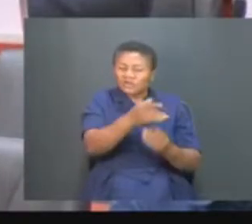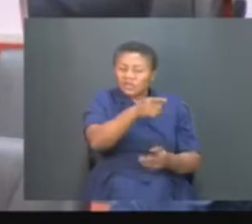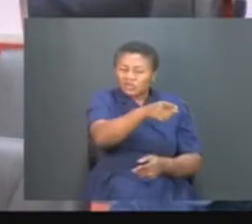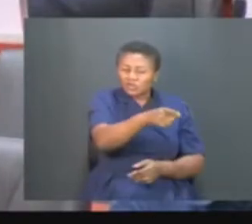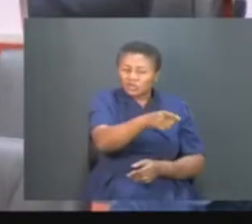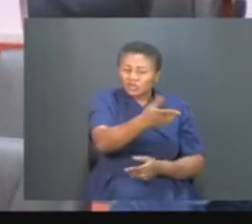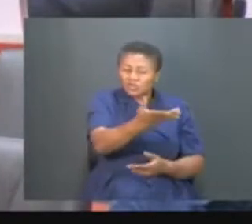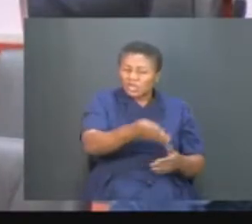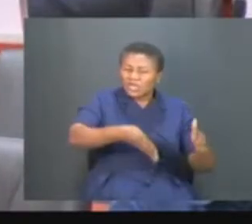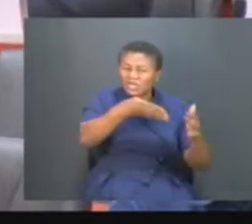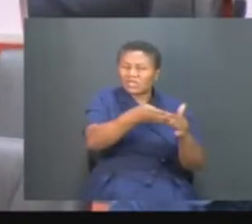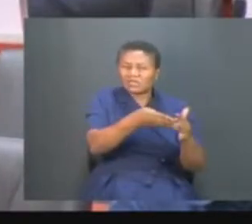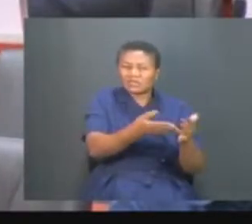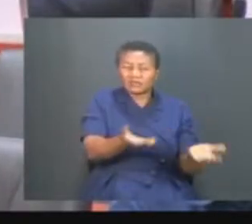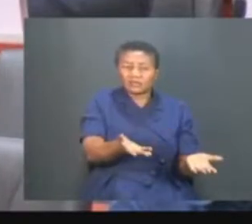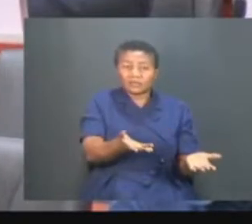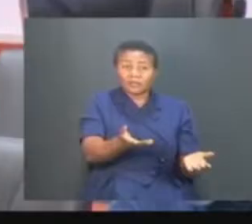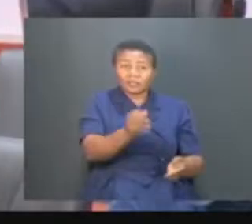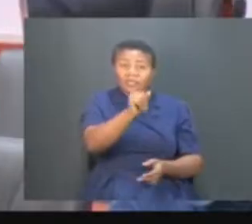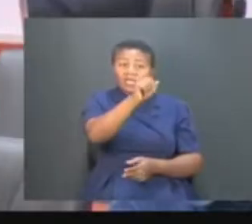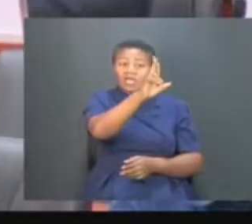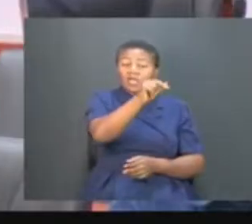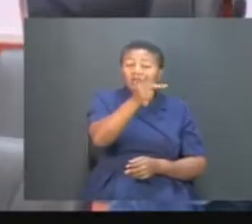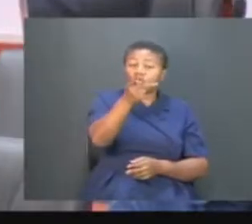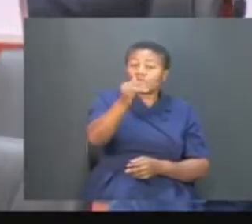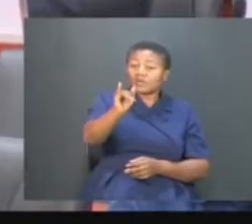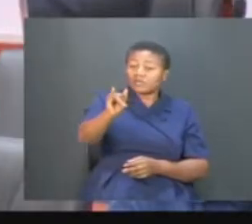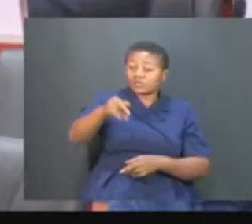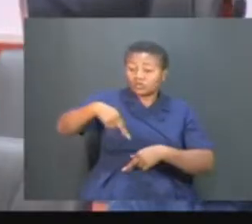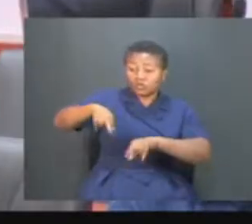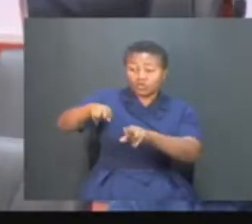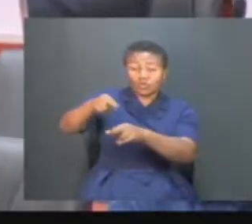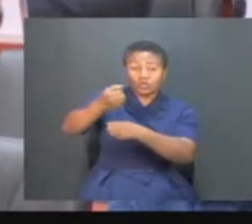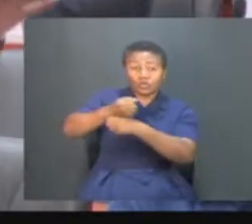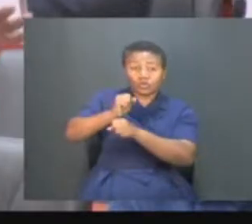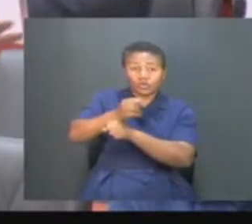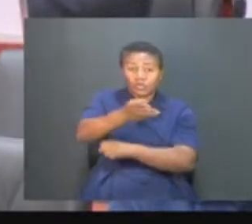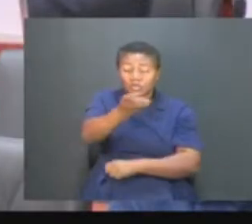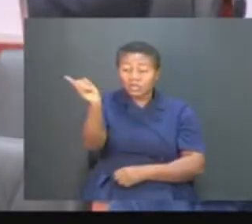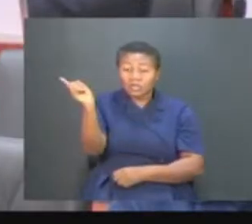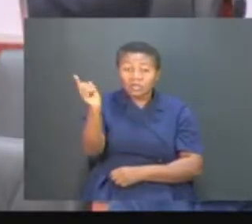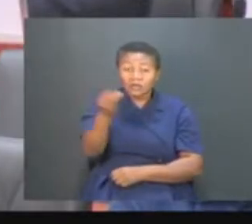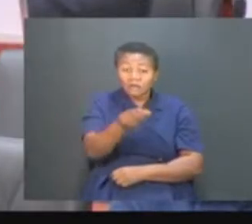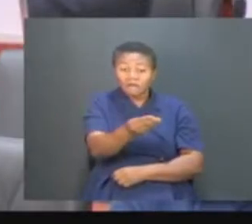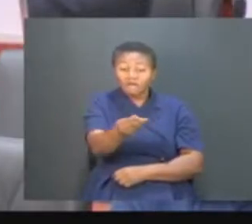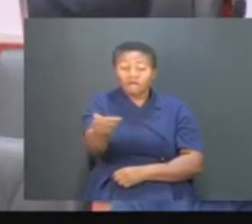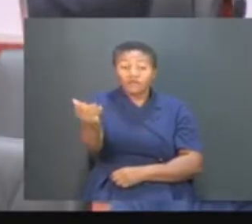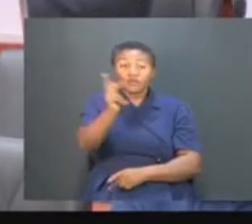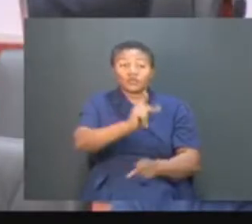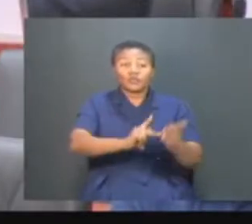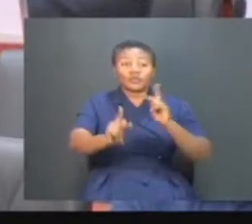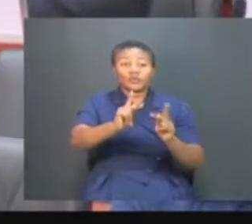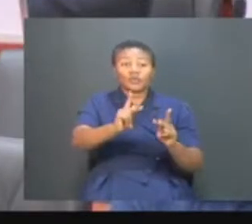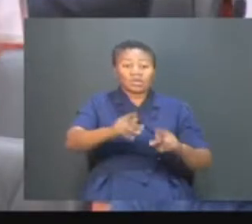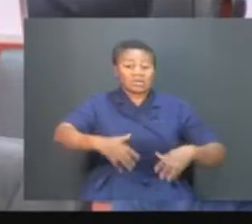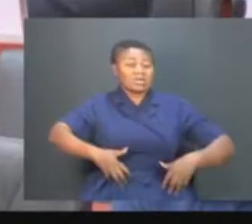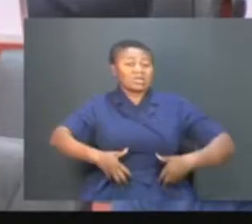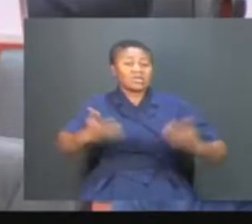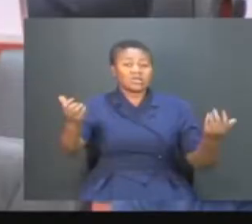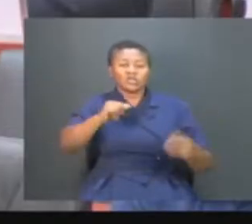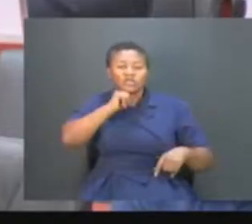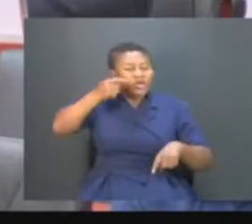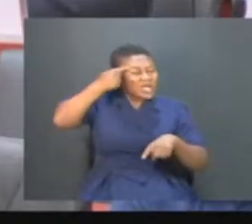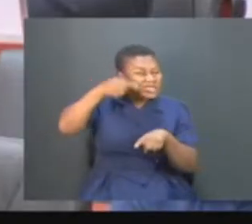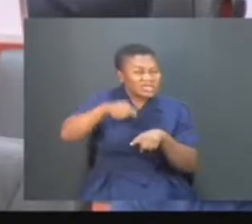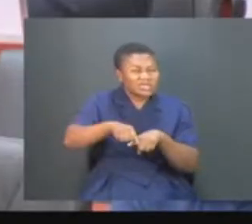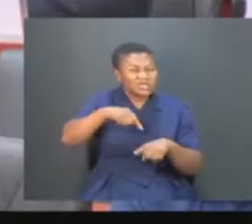we talked about the Accra-Kumasi Expressway. A few of you jumped on it and said you were not in favor of it.